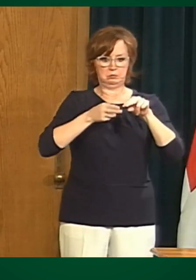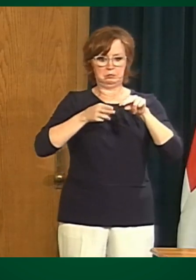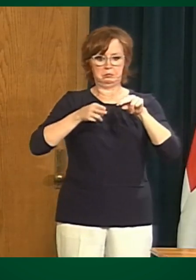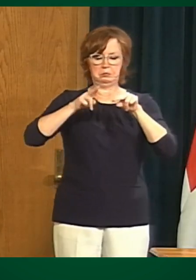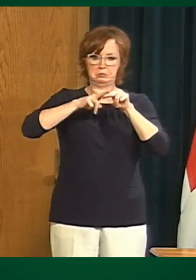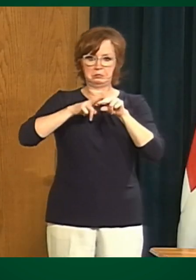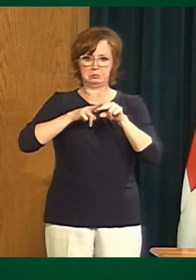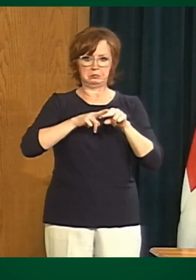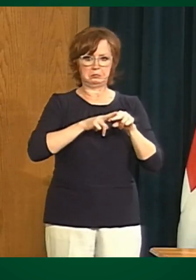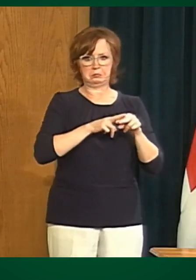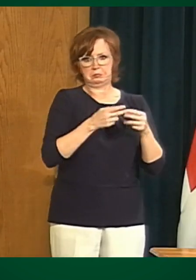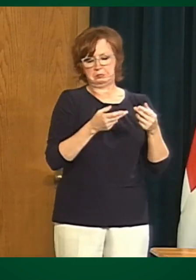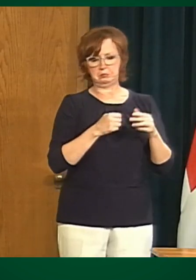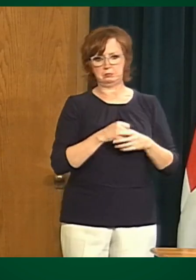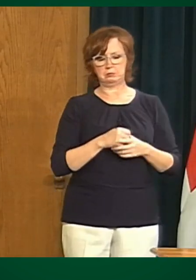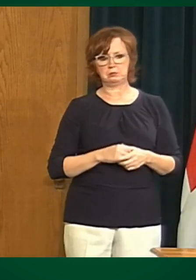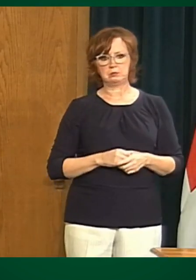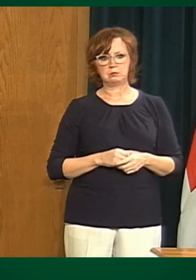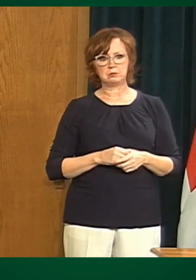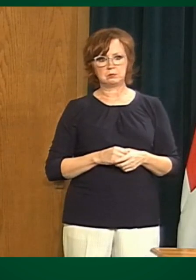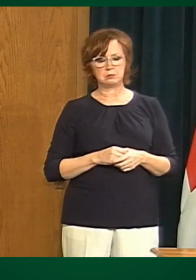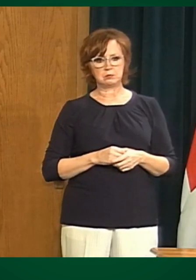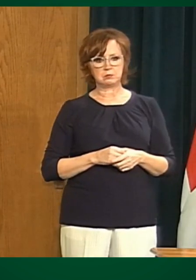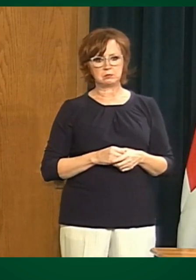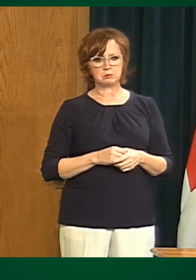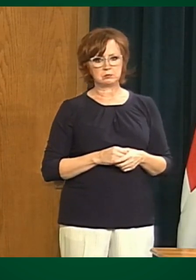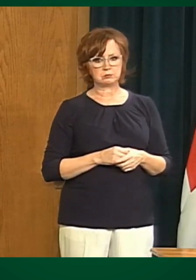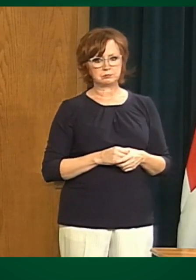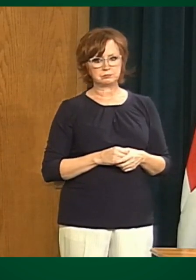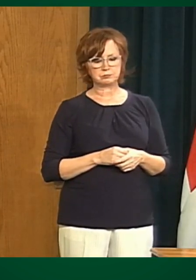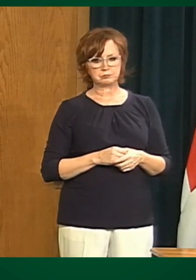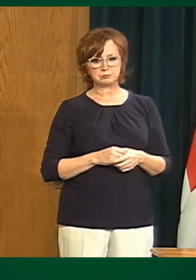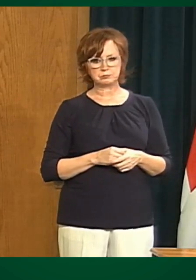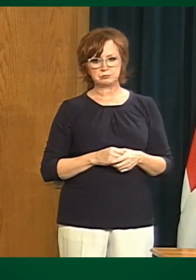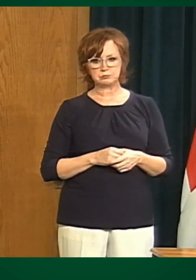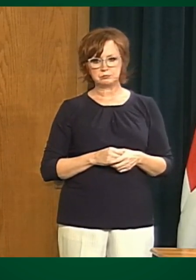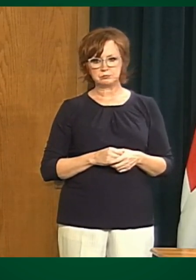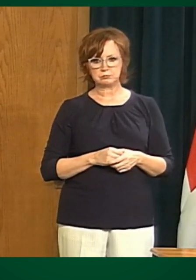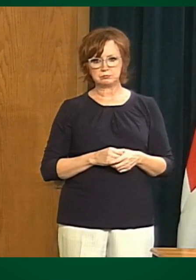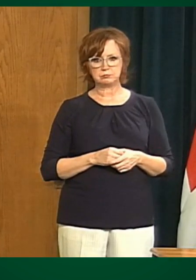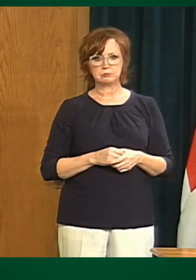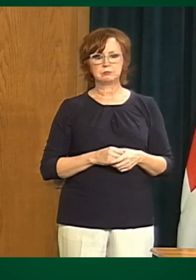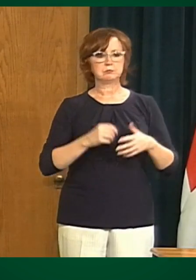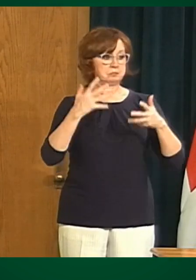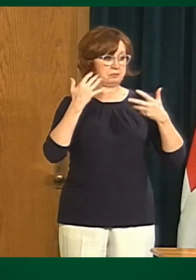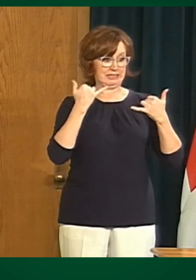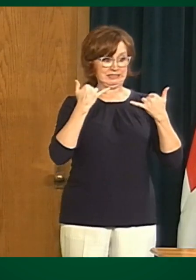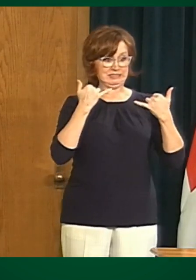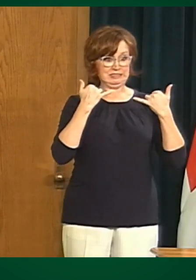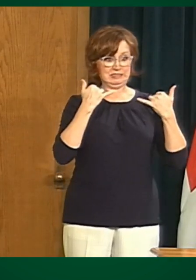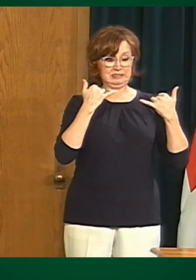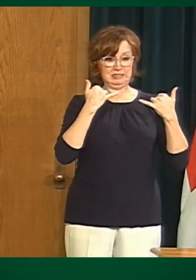we are talking about it publicly, the media today, but the problem